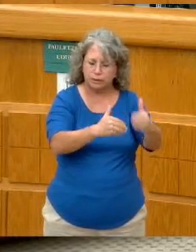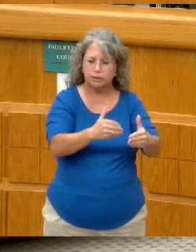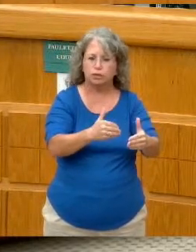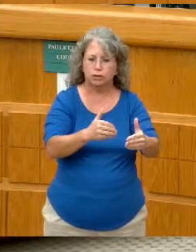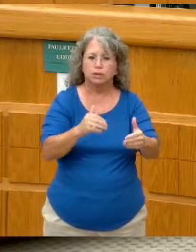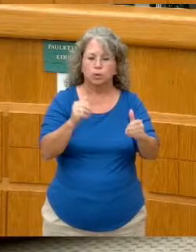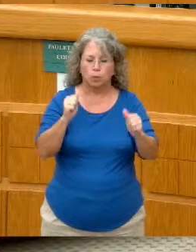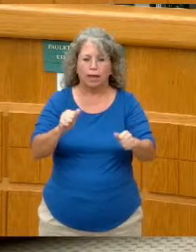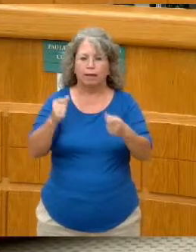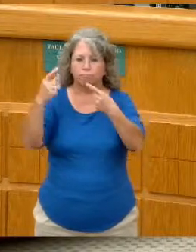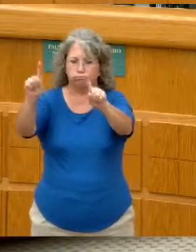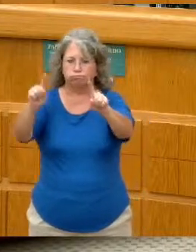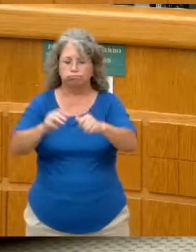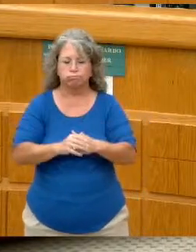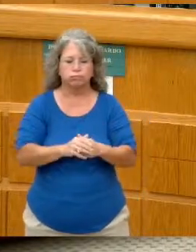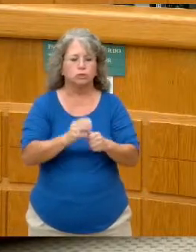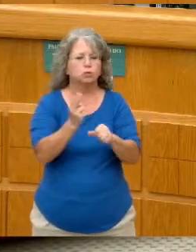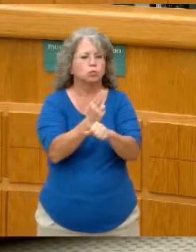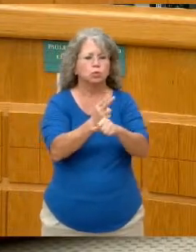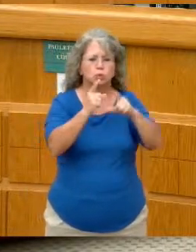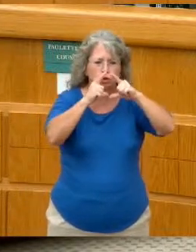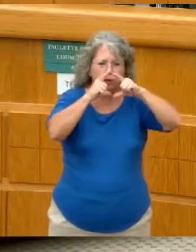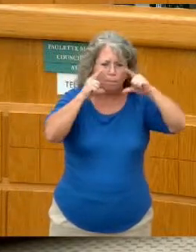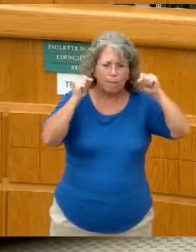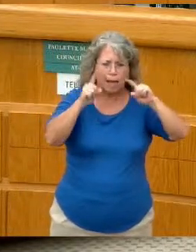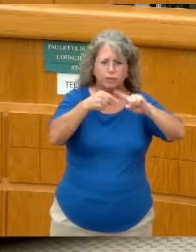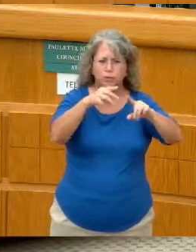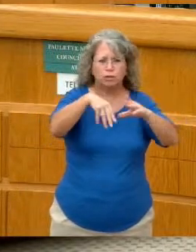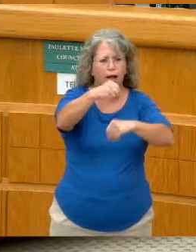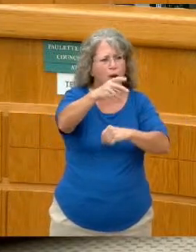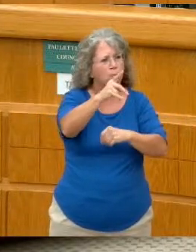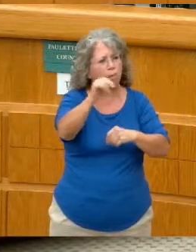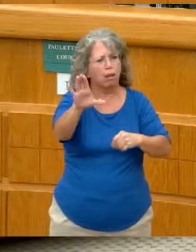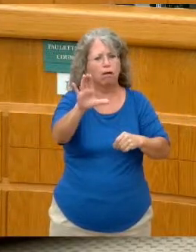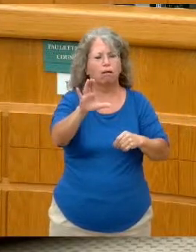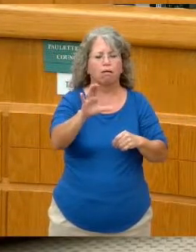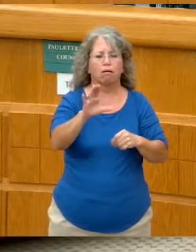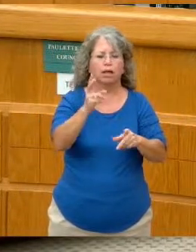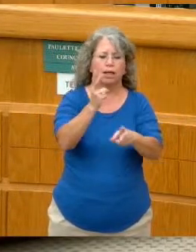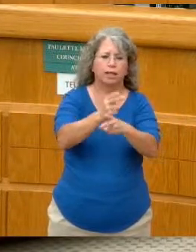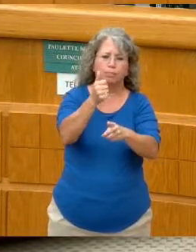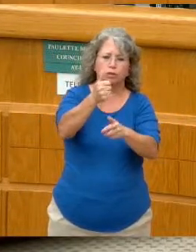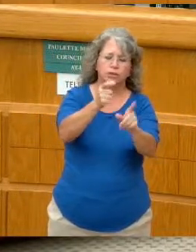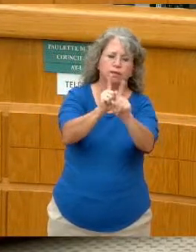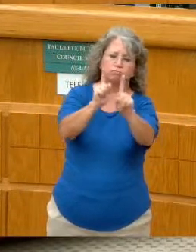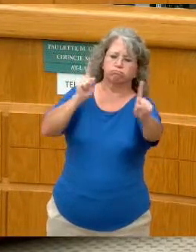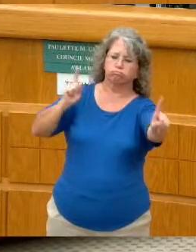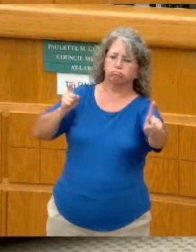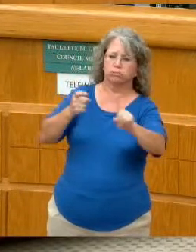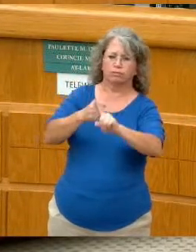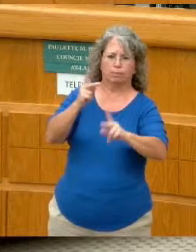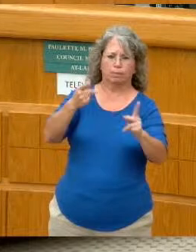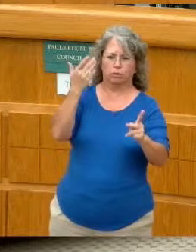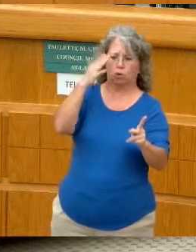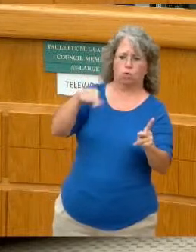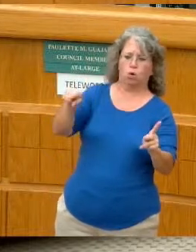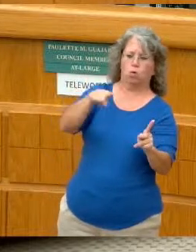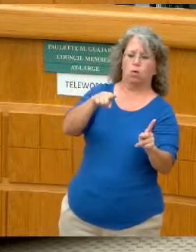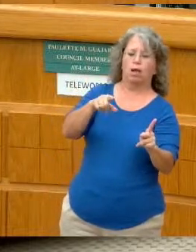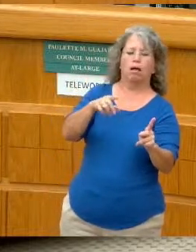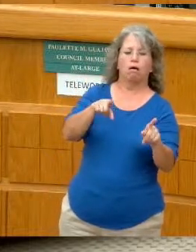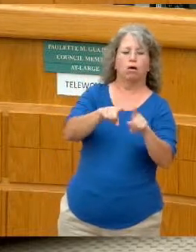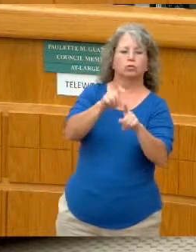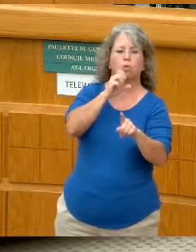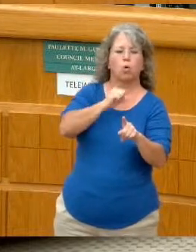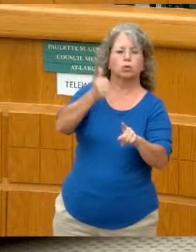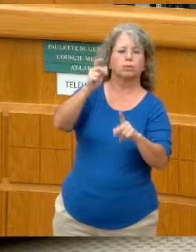out in public. Social distance as far away from strangers and the elderly to protect them as possible,